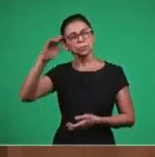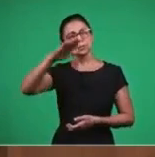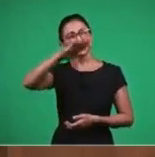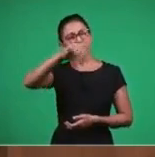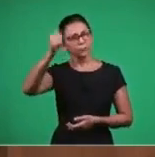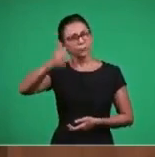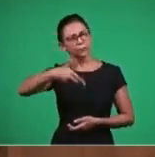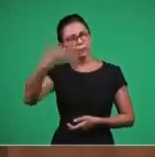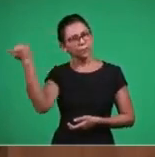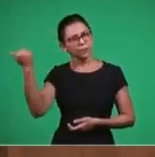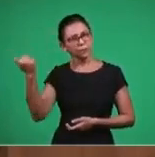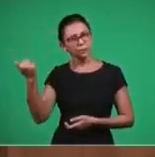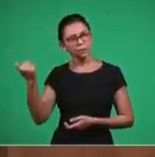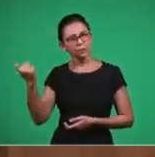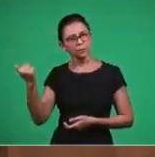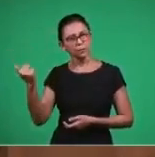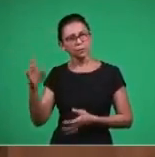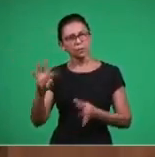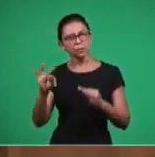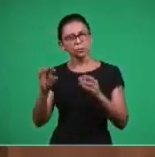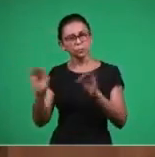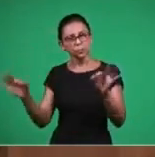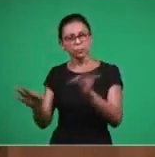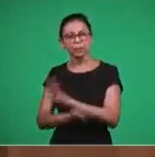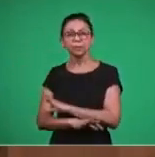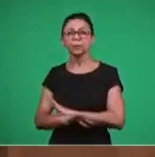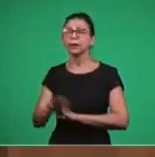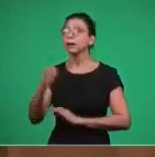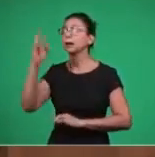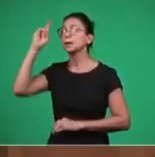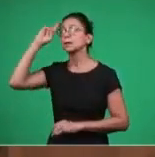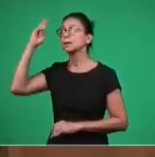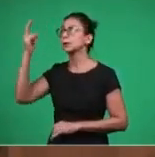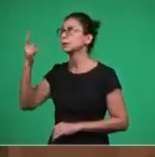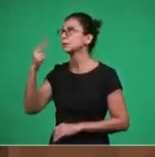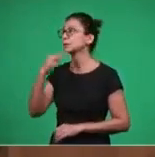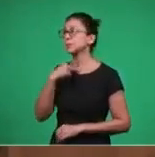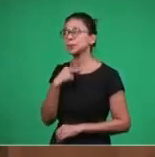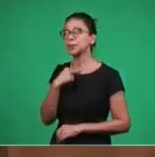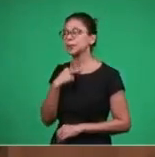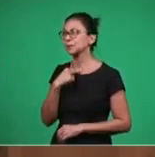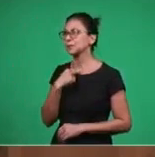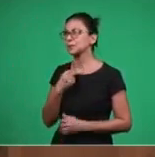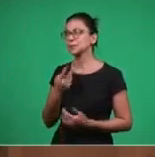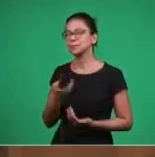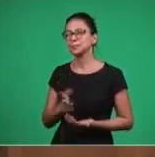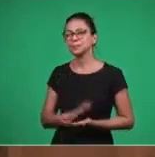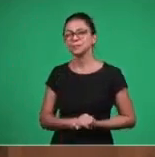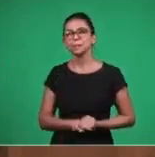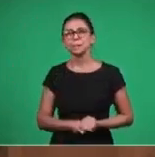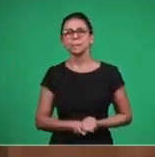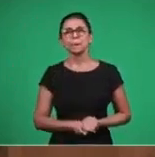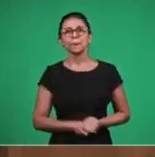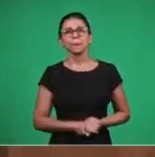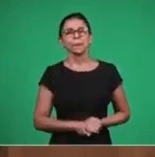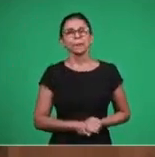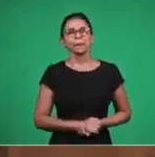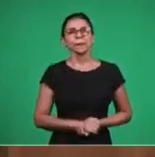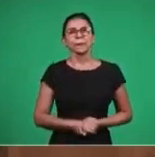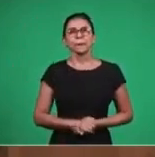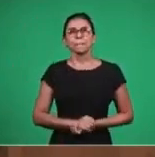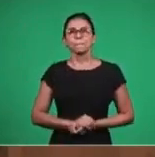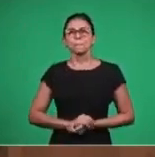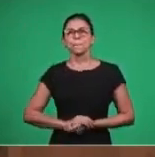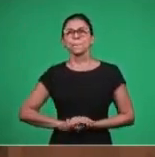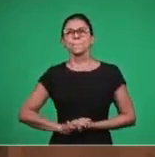is ready. Oh, but I cannot go because I have five yoke of oxen. So now answer my